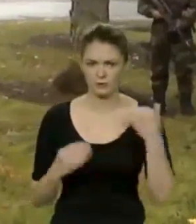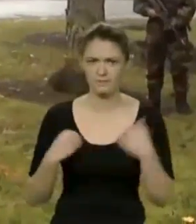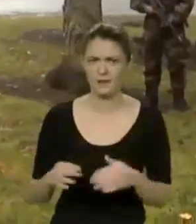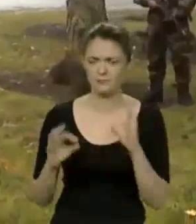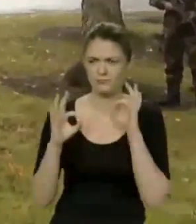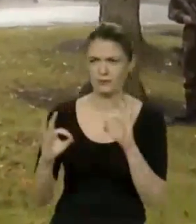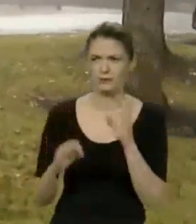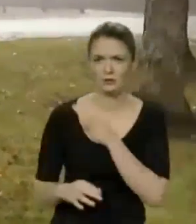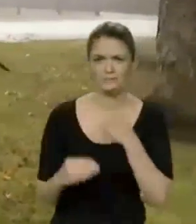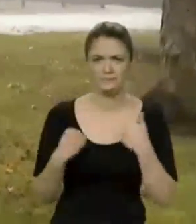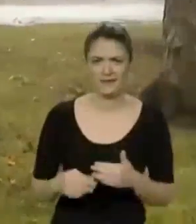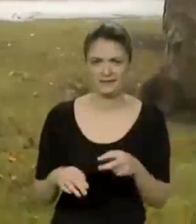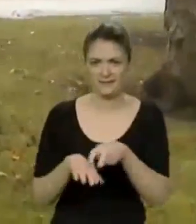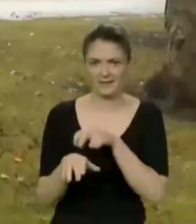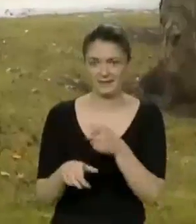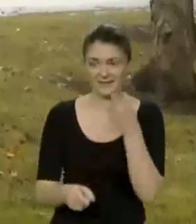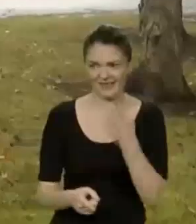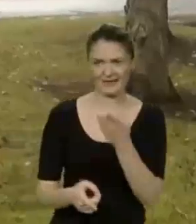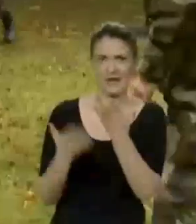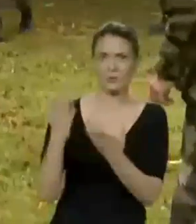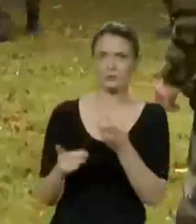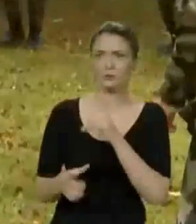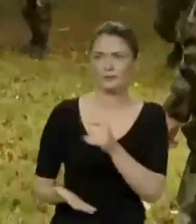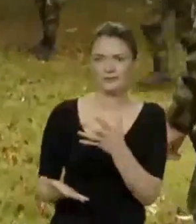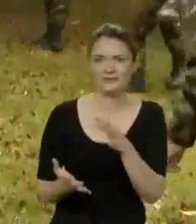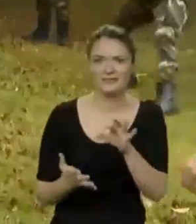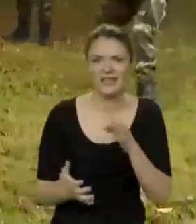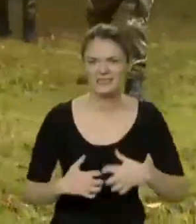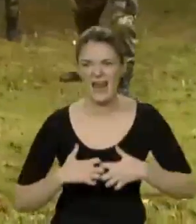Come on, step back in there. That's the way to do it. Get angry with it, right?